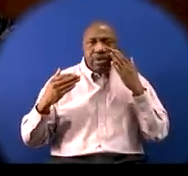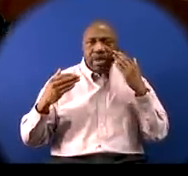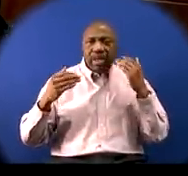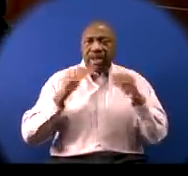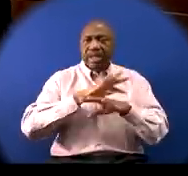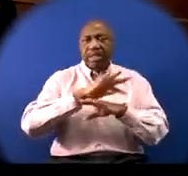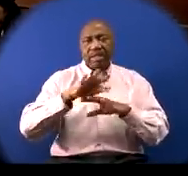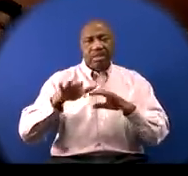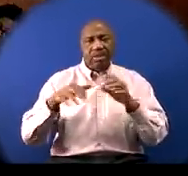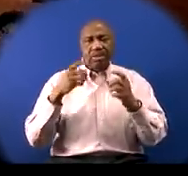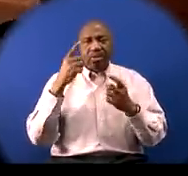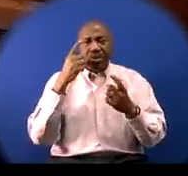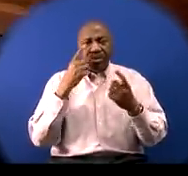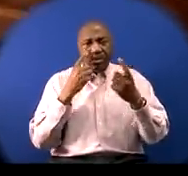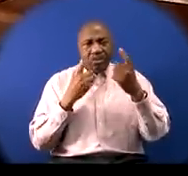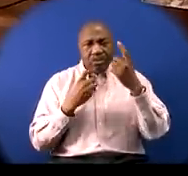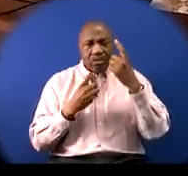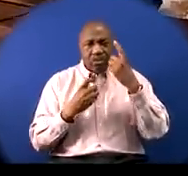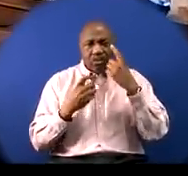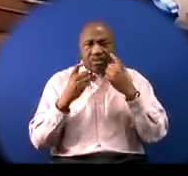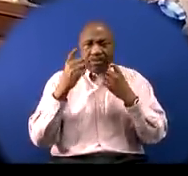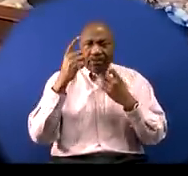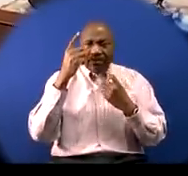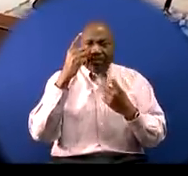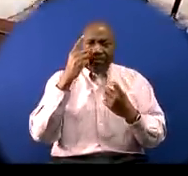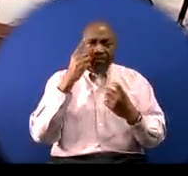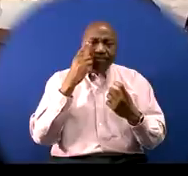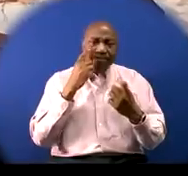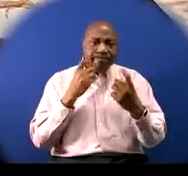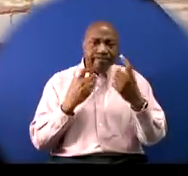it dries